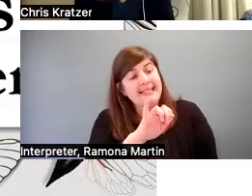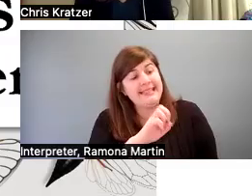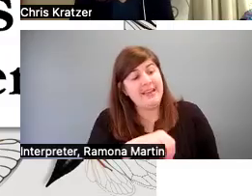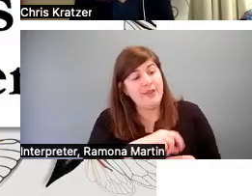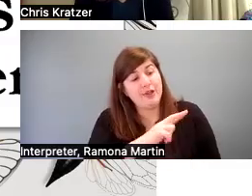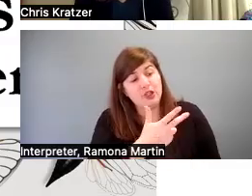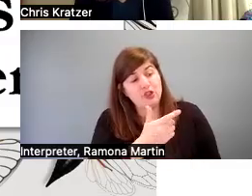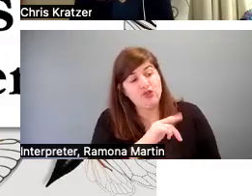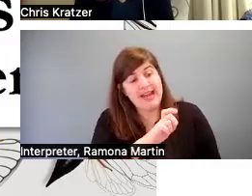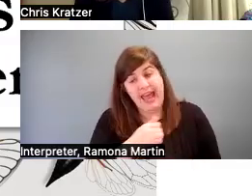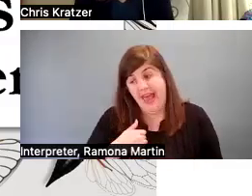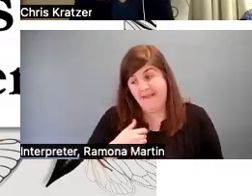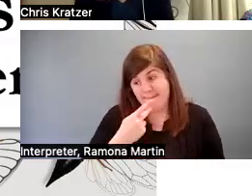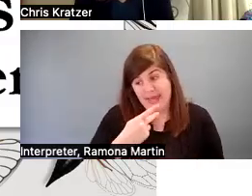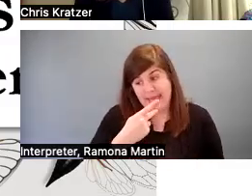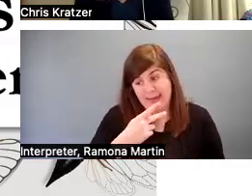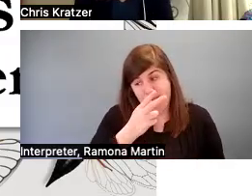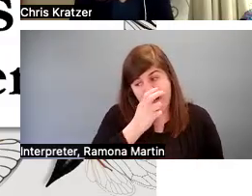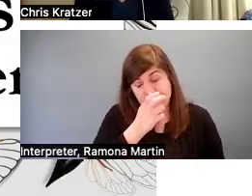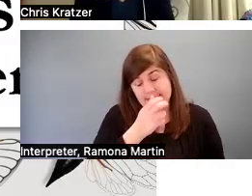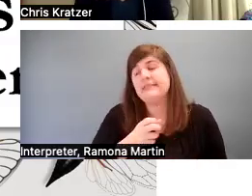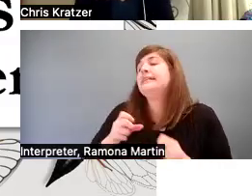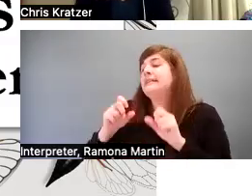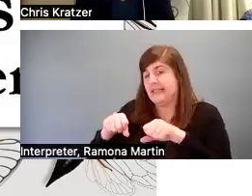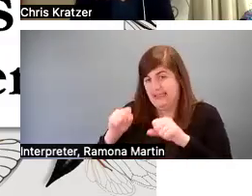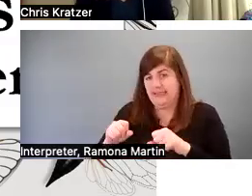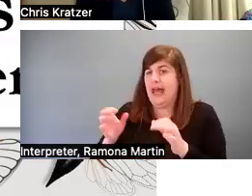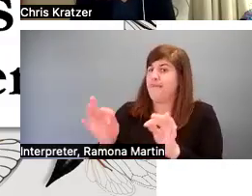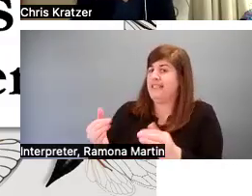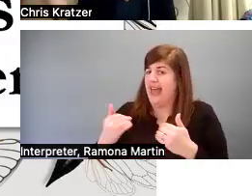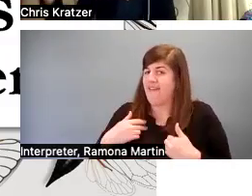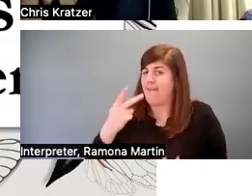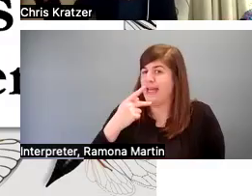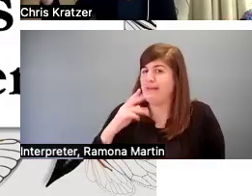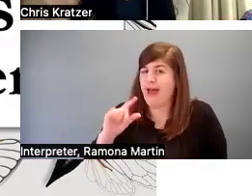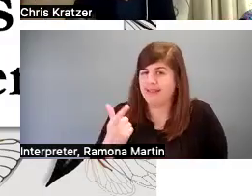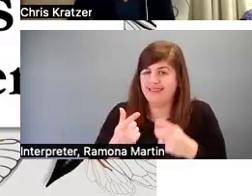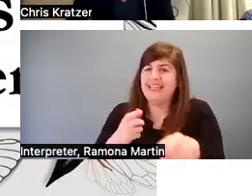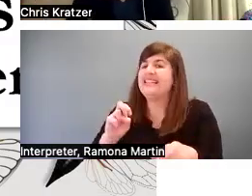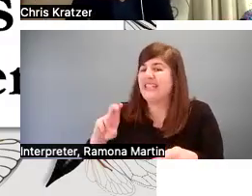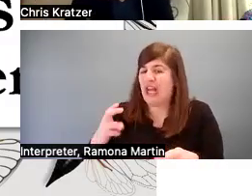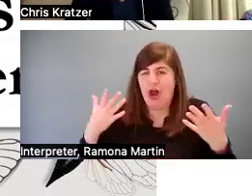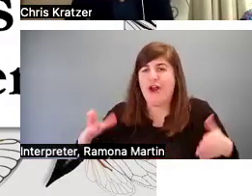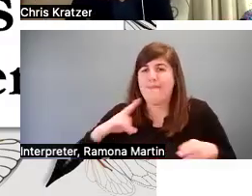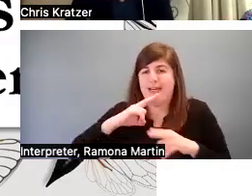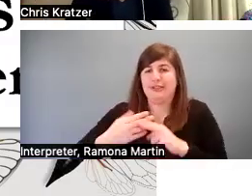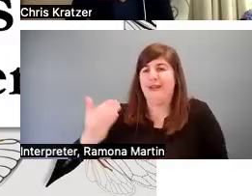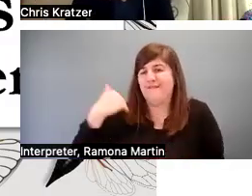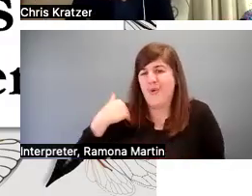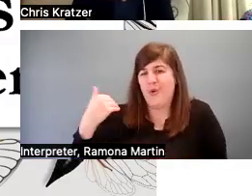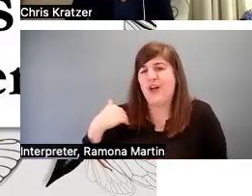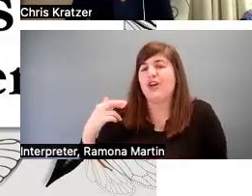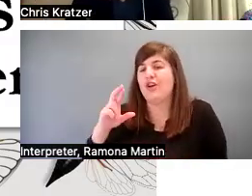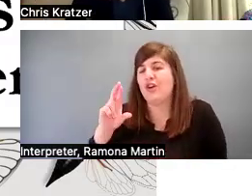there any pink bugs? Yes, there absolutely are. One of them, Sarah mentioned earlier, is the rosy